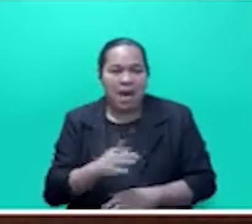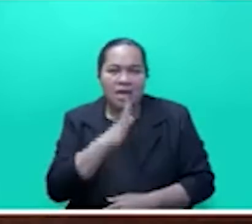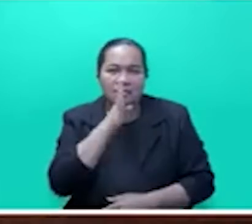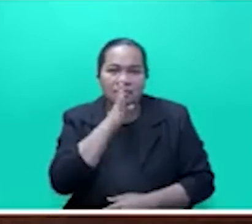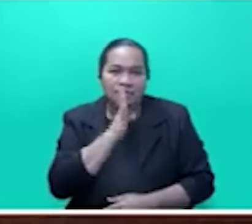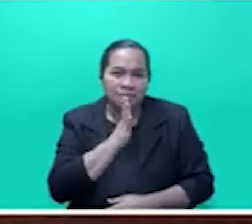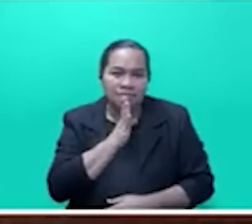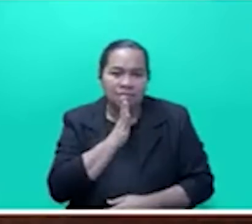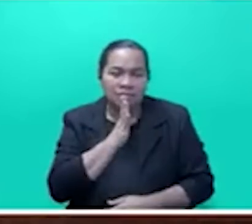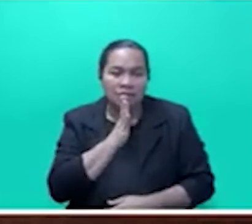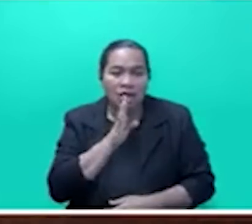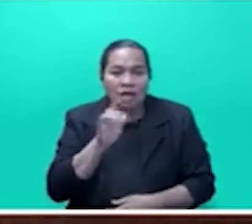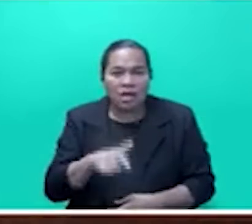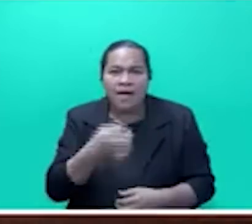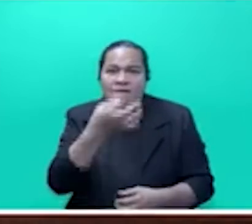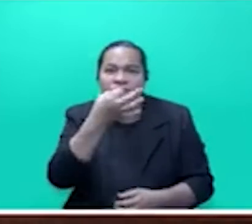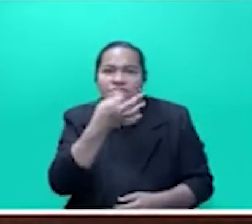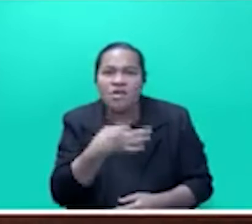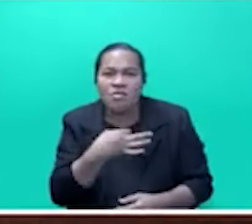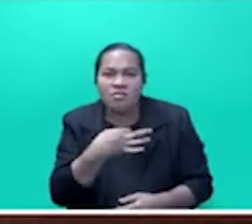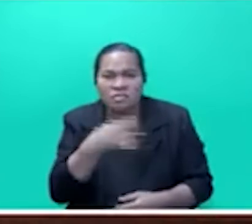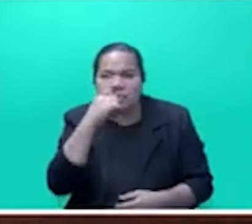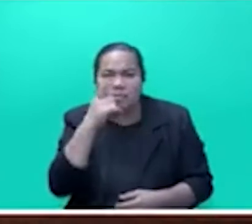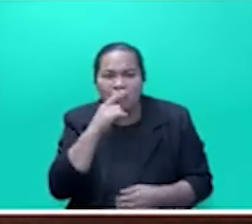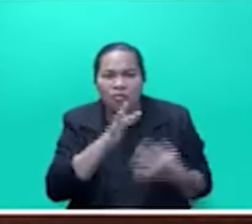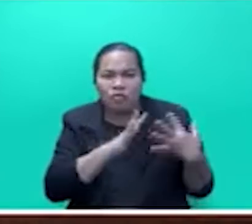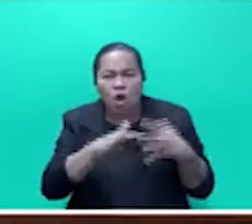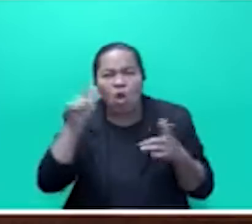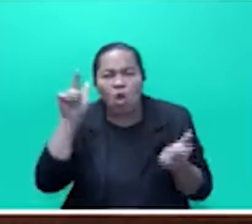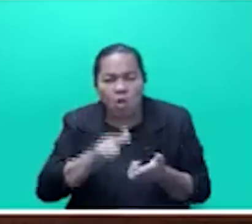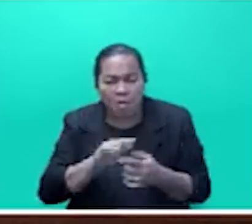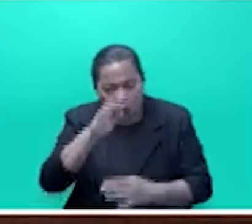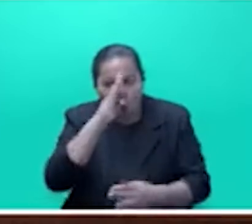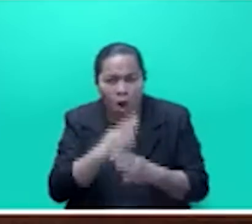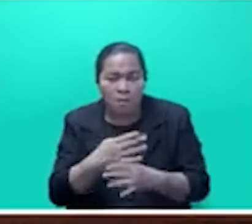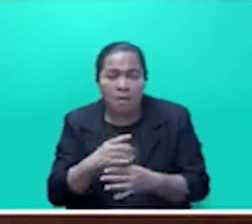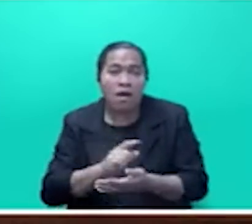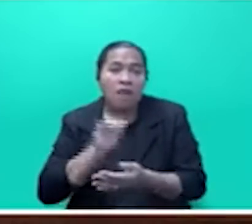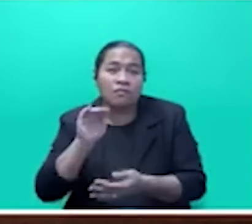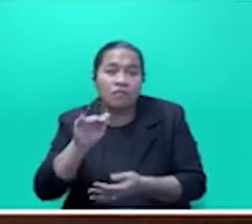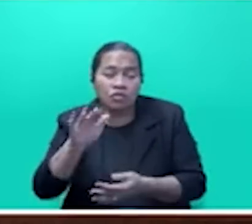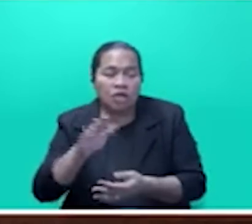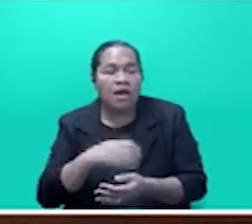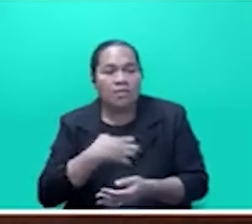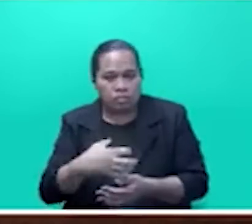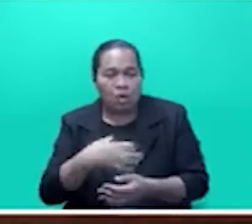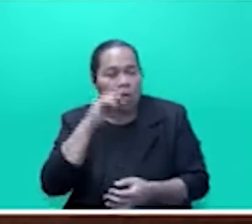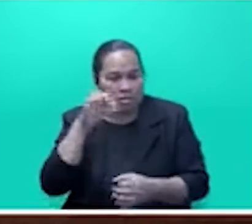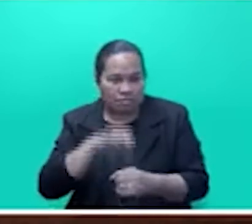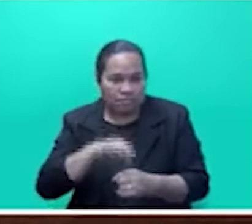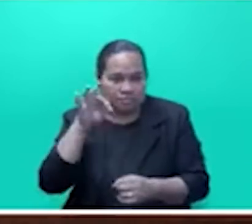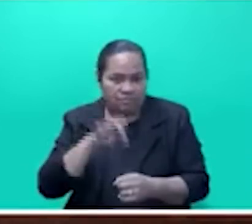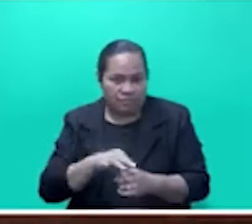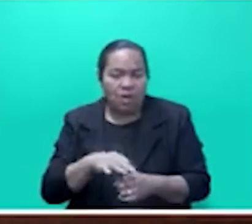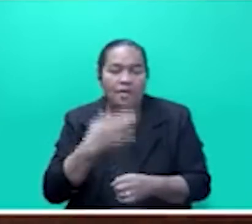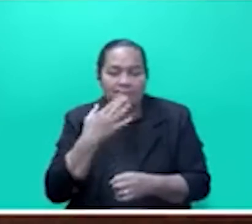Unfortunately, the low turnout of voters was discouraging. I hope more eligible voters will ensure that they are properly registered and